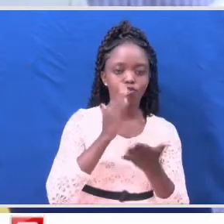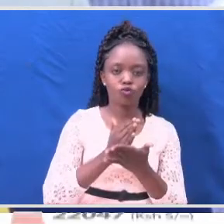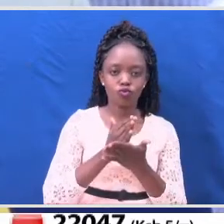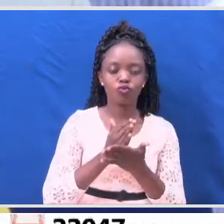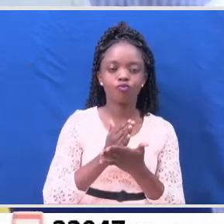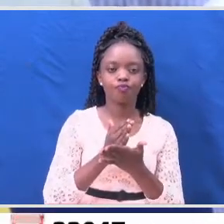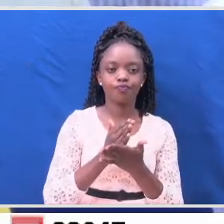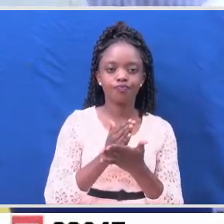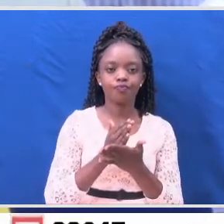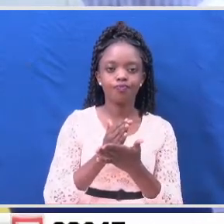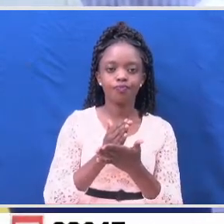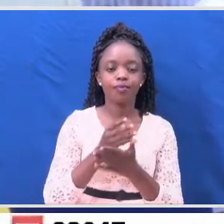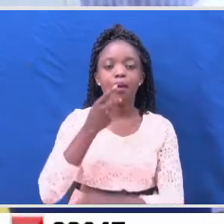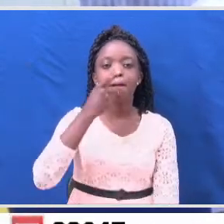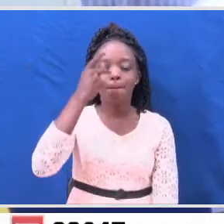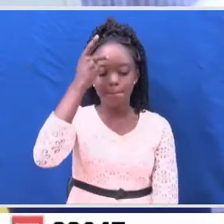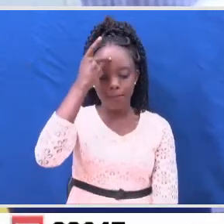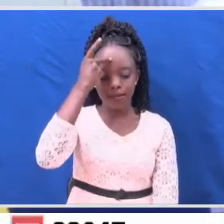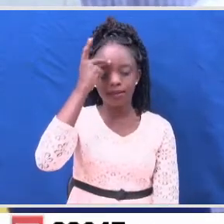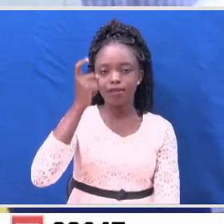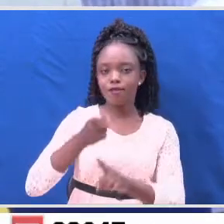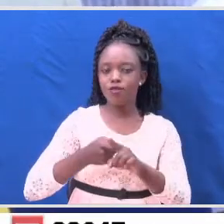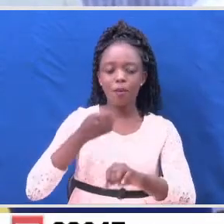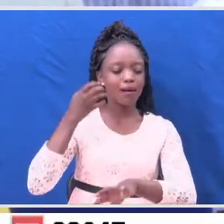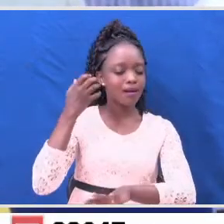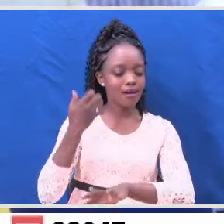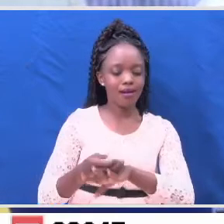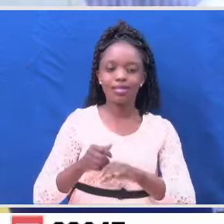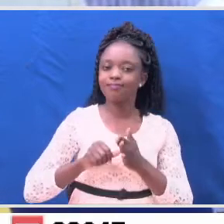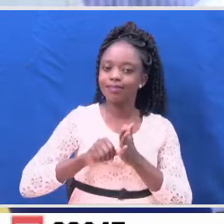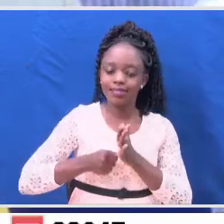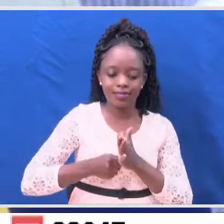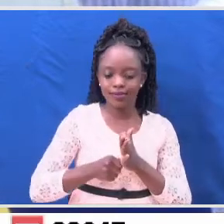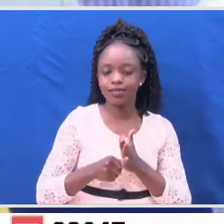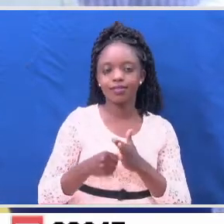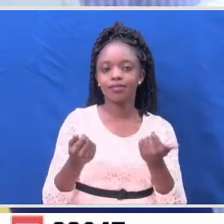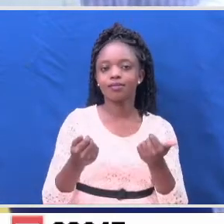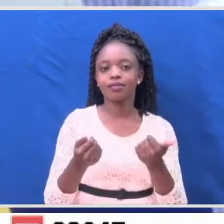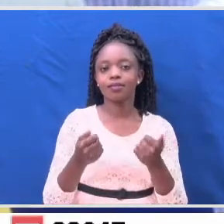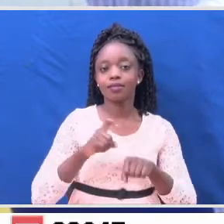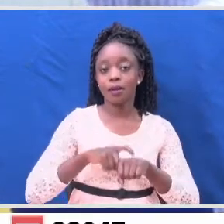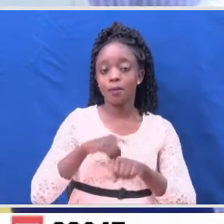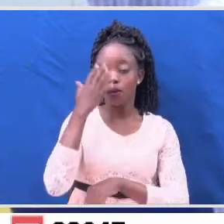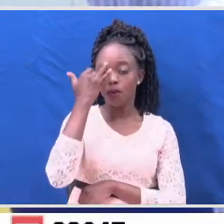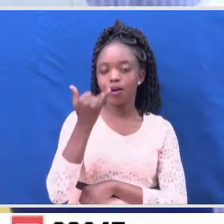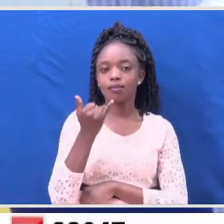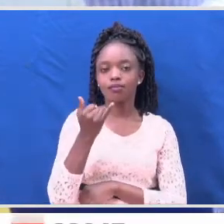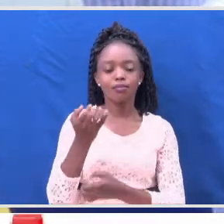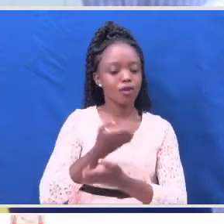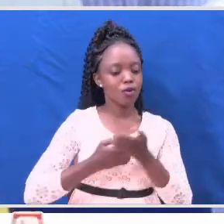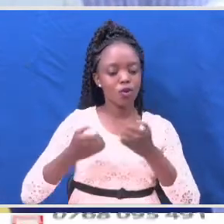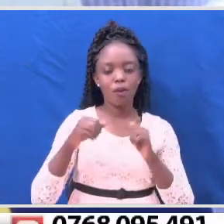the fact that parents are coming from a very difficult period whereby they are constrained